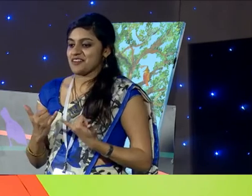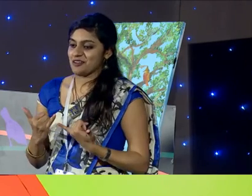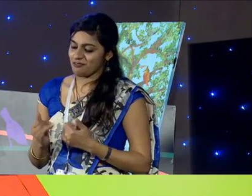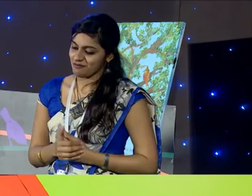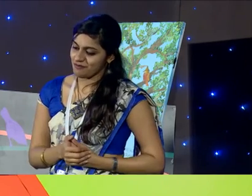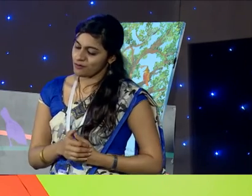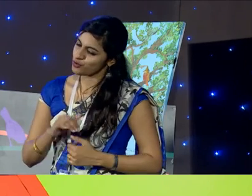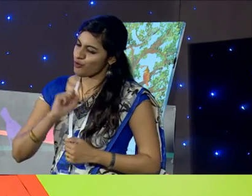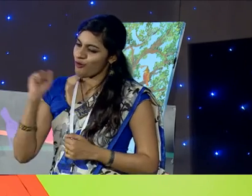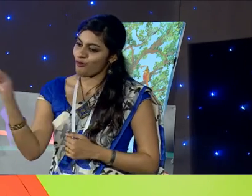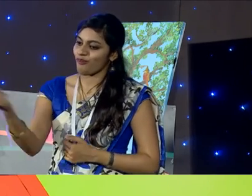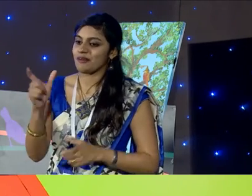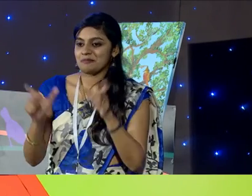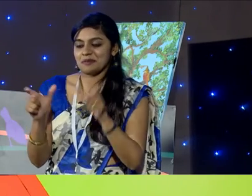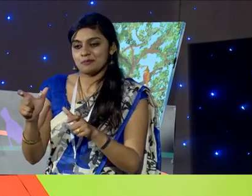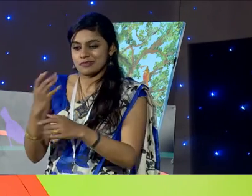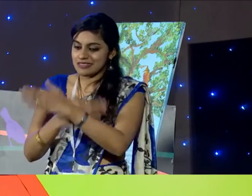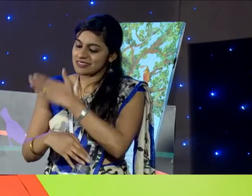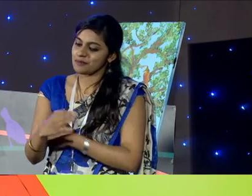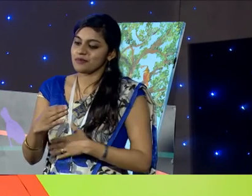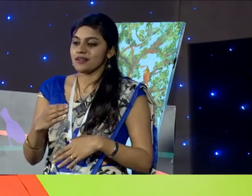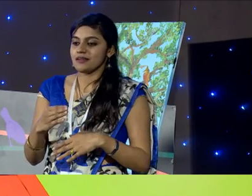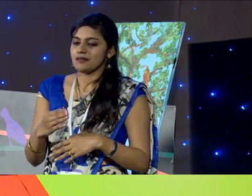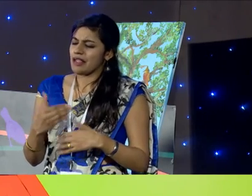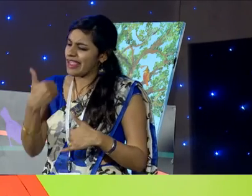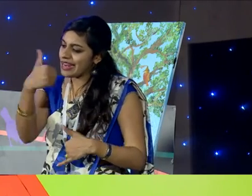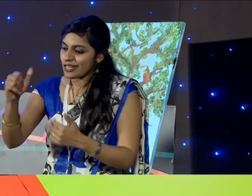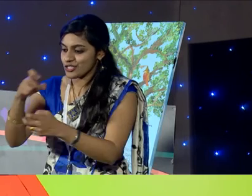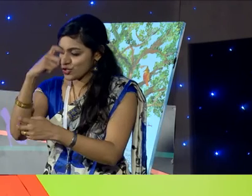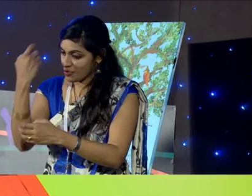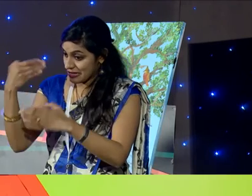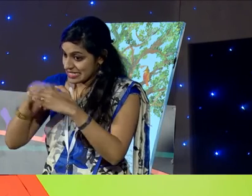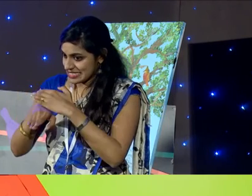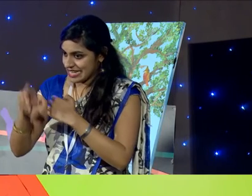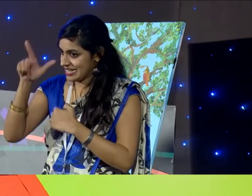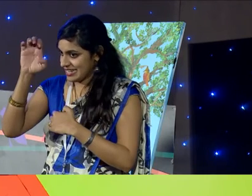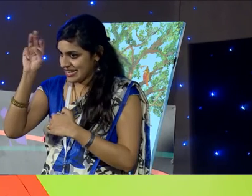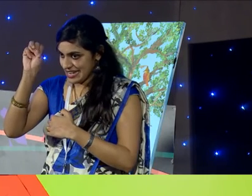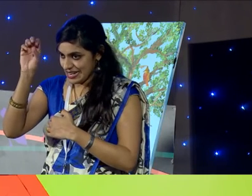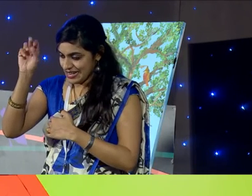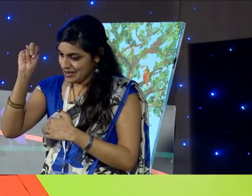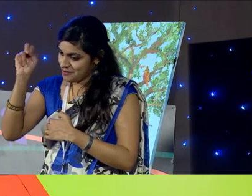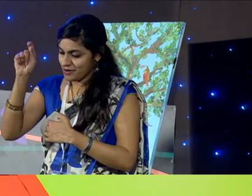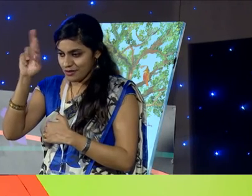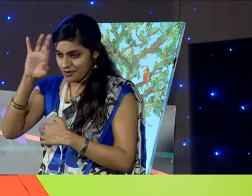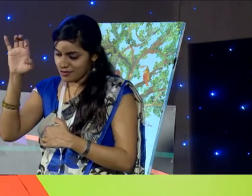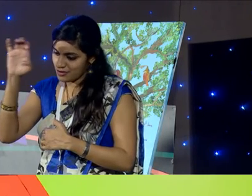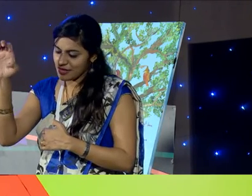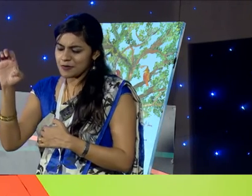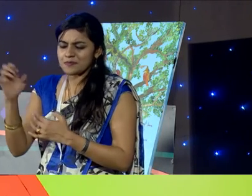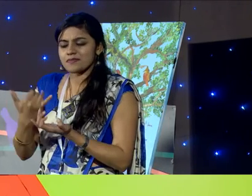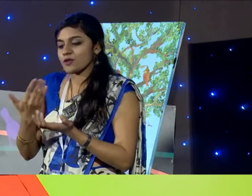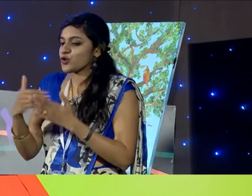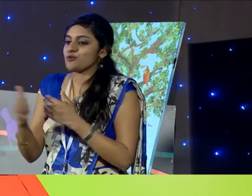all categories of disabilities, in the roles that have been identified for them, there are training modules that make it easy for them